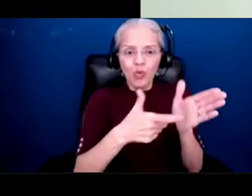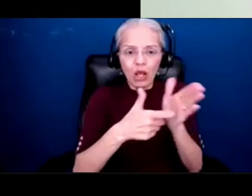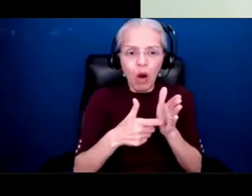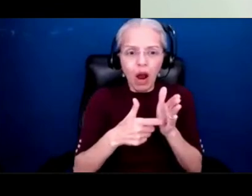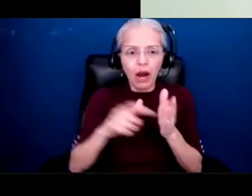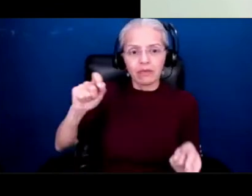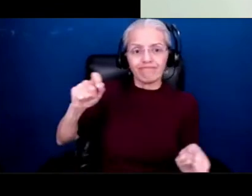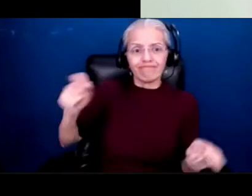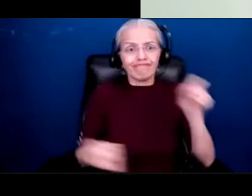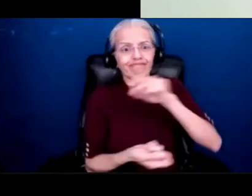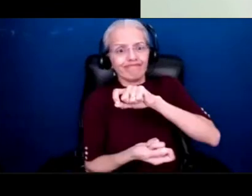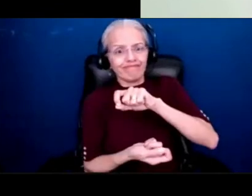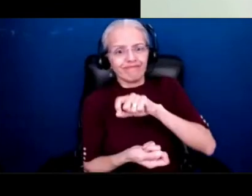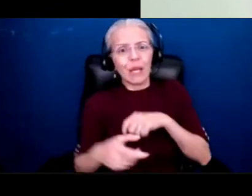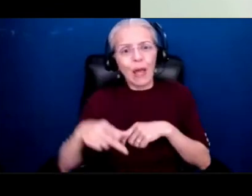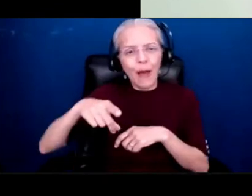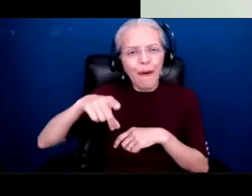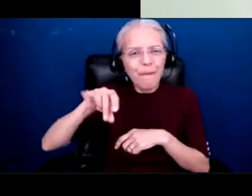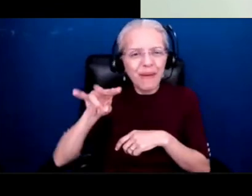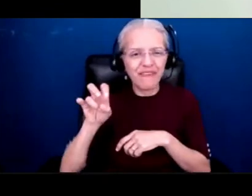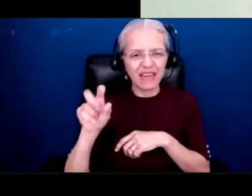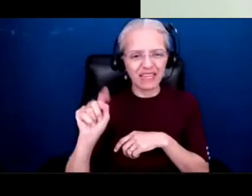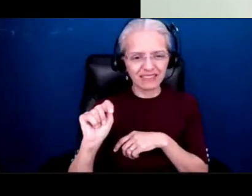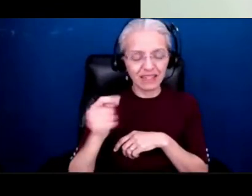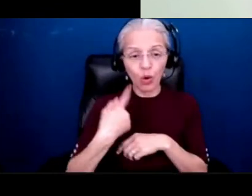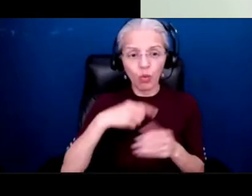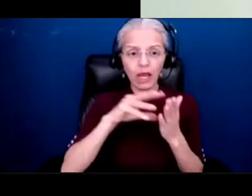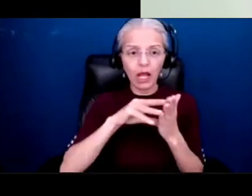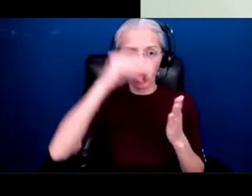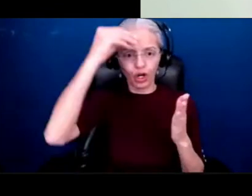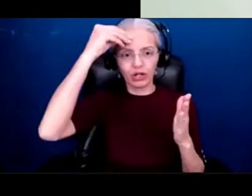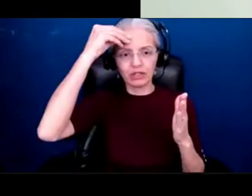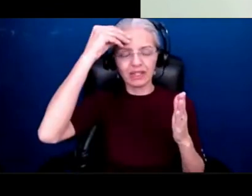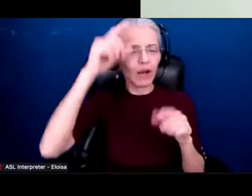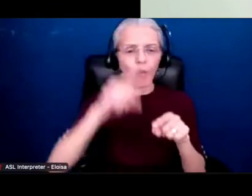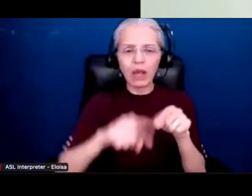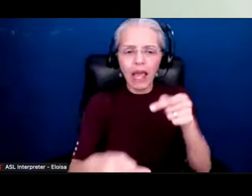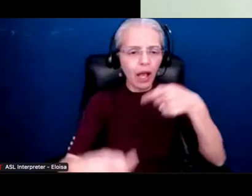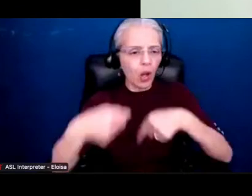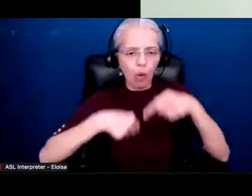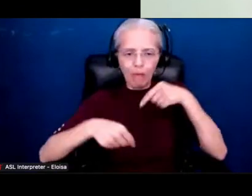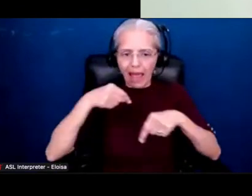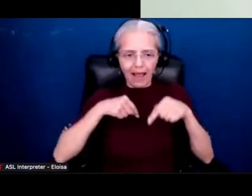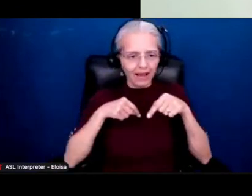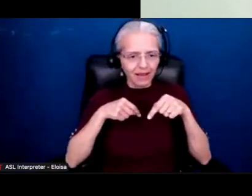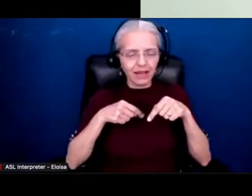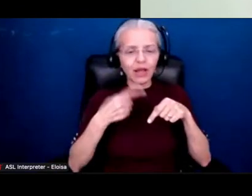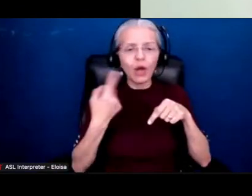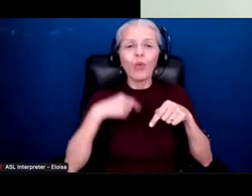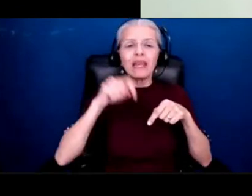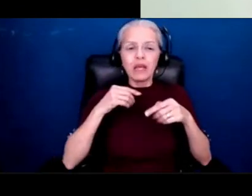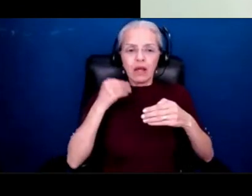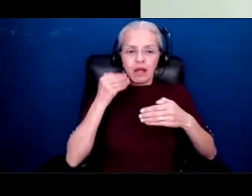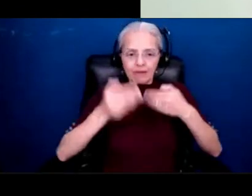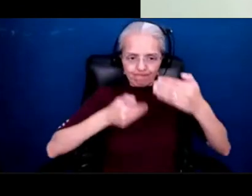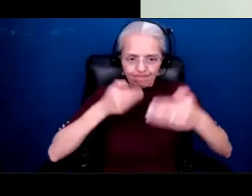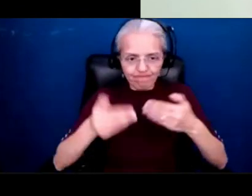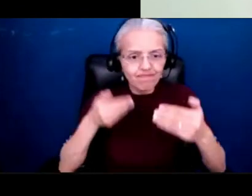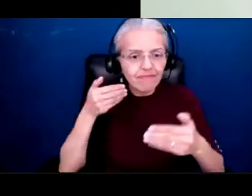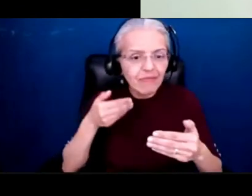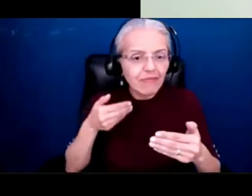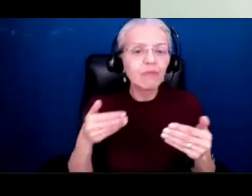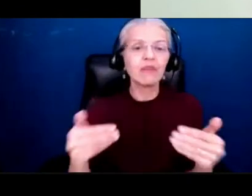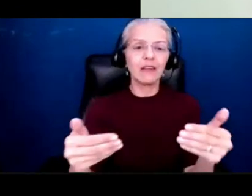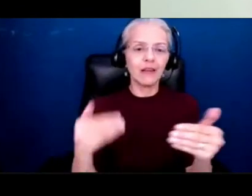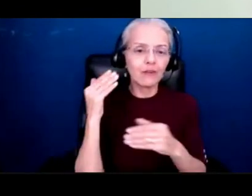we've learned. And like you said, there's no going back. This is, you know, how we need to move forward and into the future.